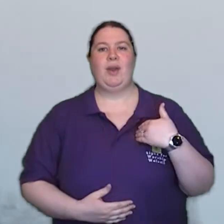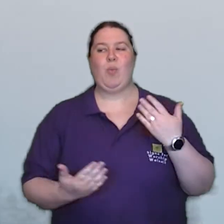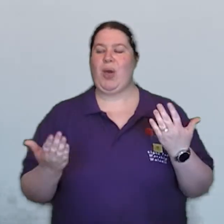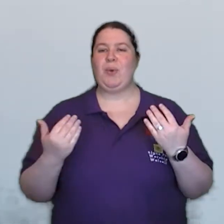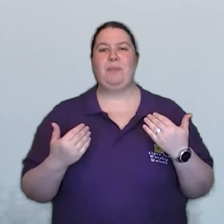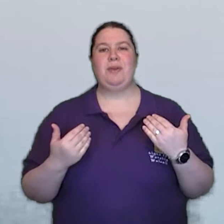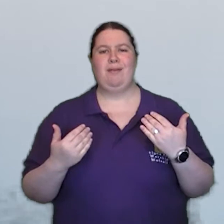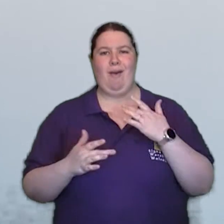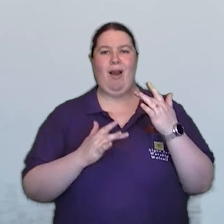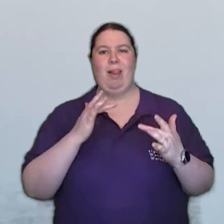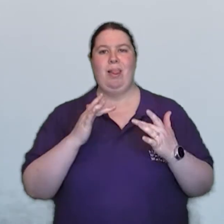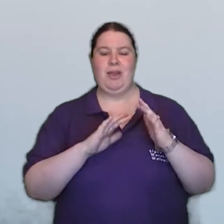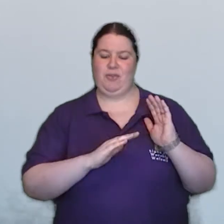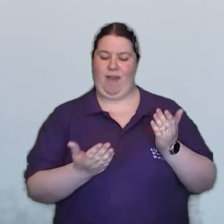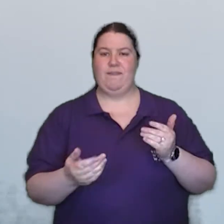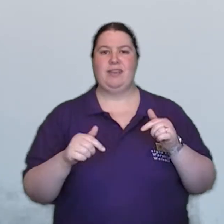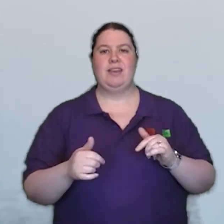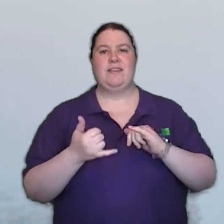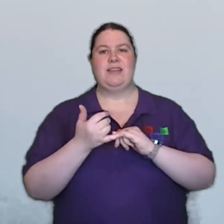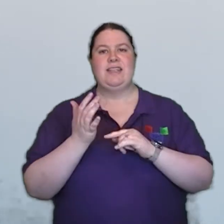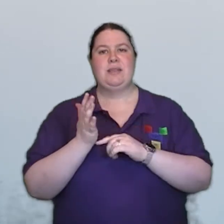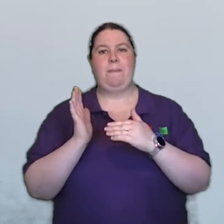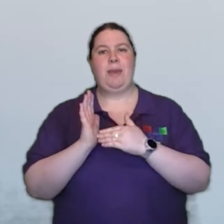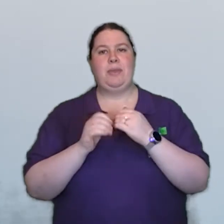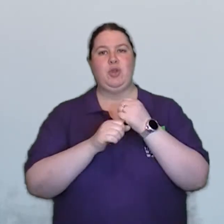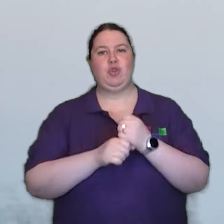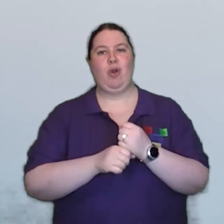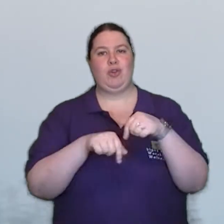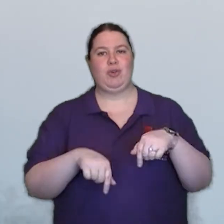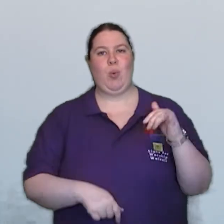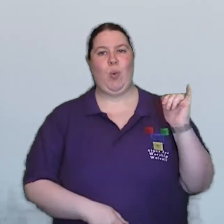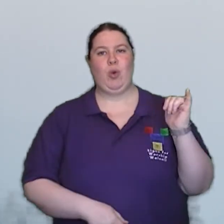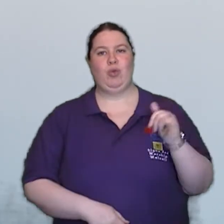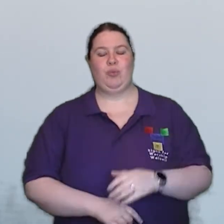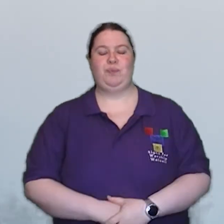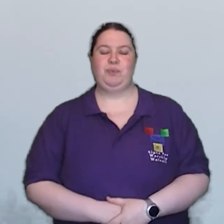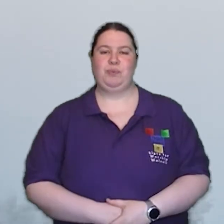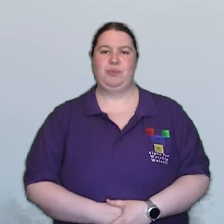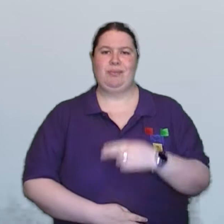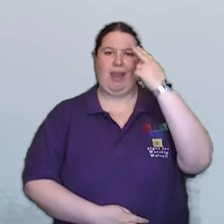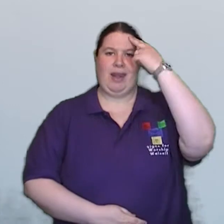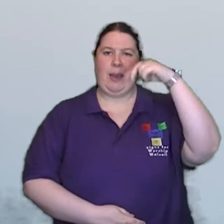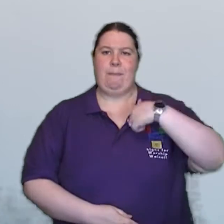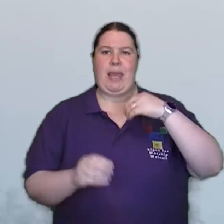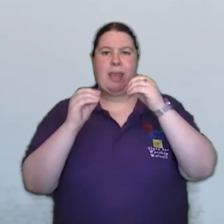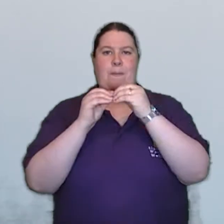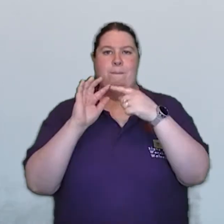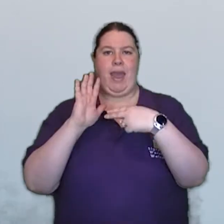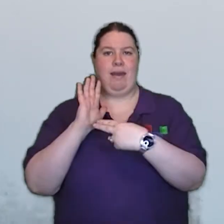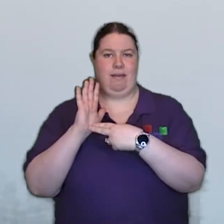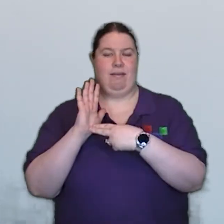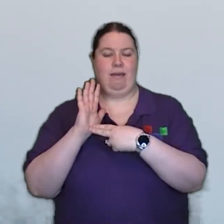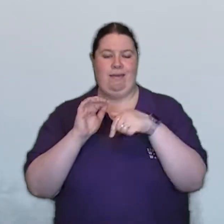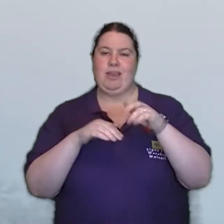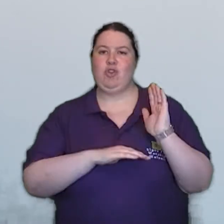Good morning. Welcome to the online service of St Matthew's Church in Walsall. My name is